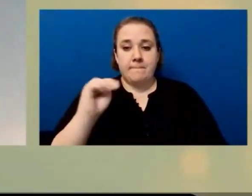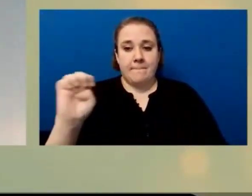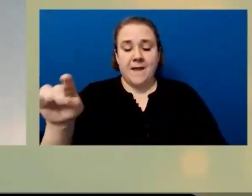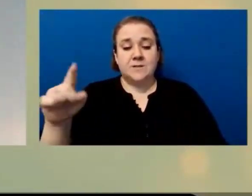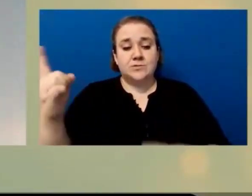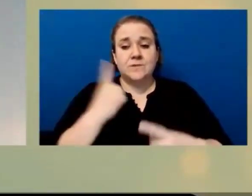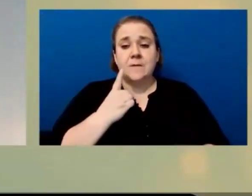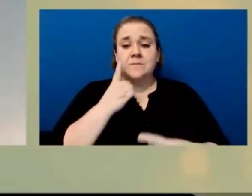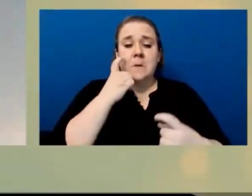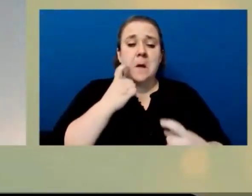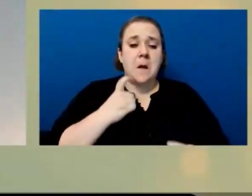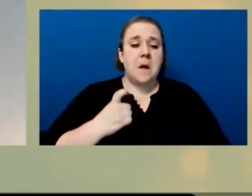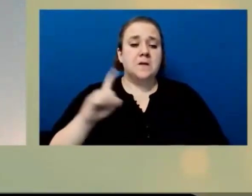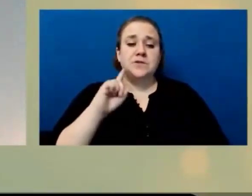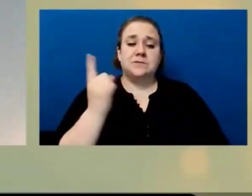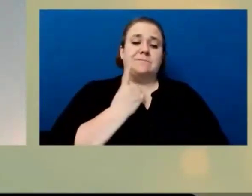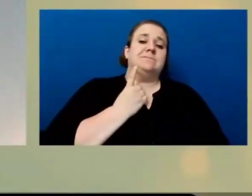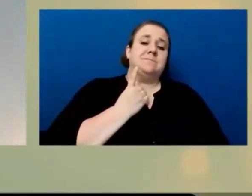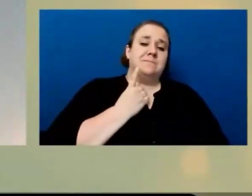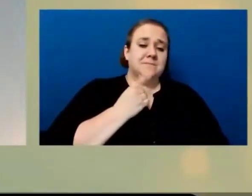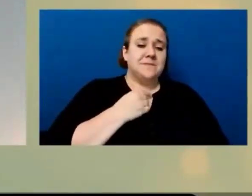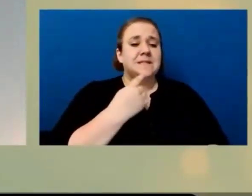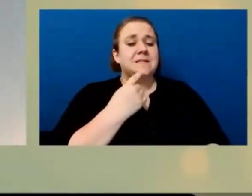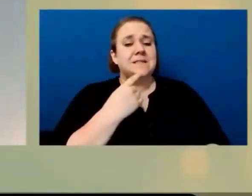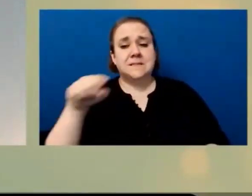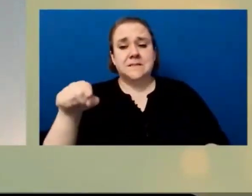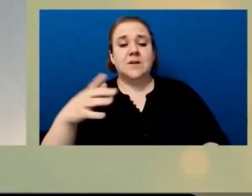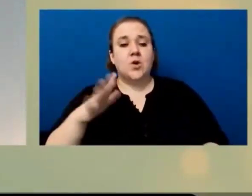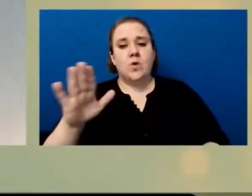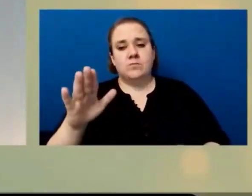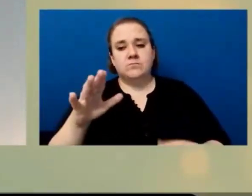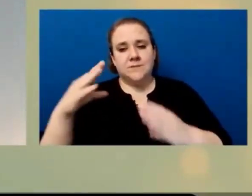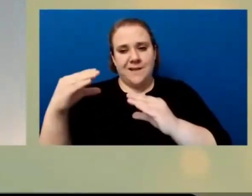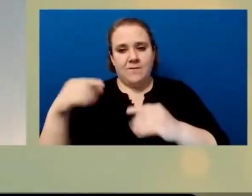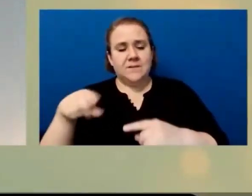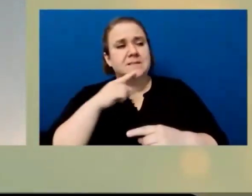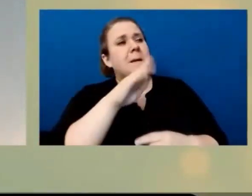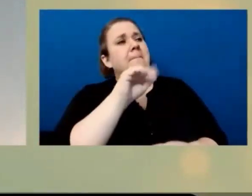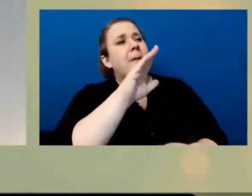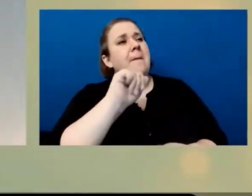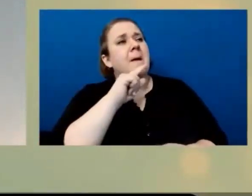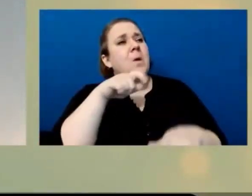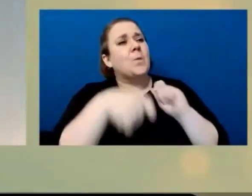watching a photojournalist's video of a child just like my own, covered in the dust of bombs,